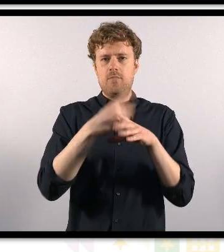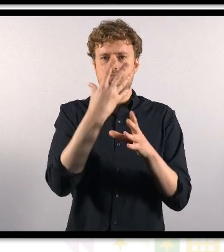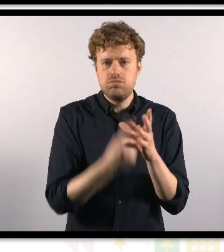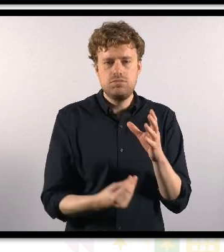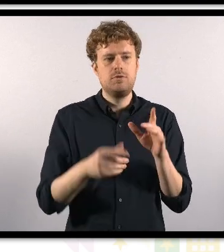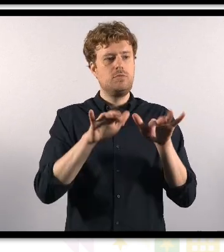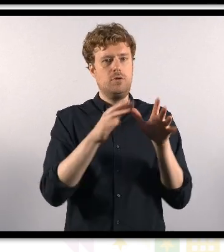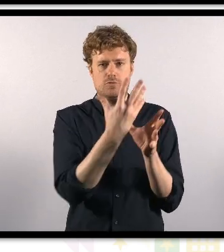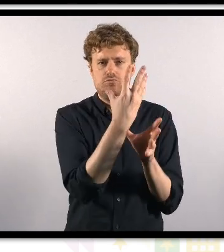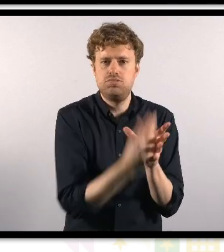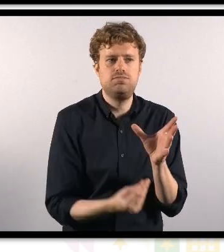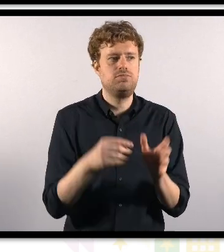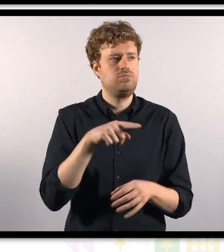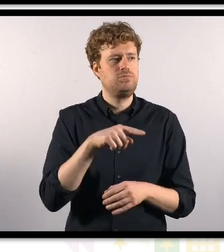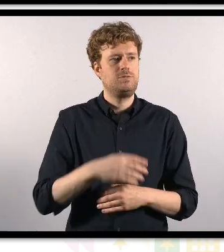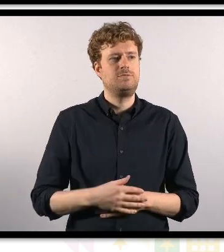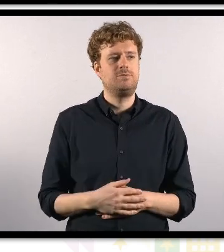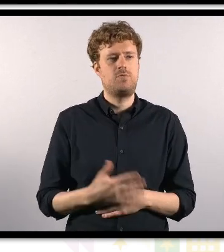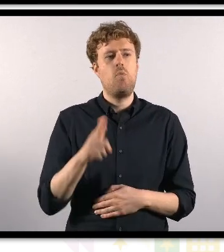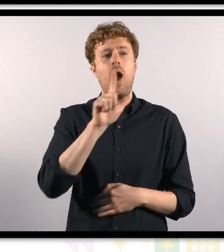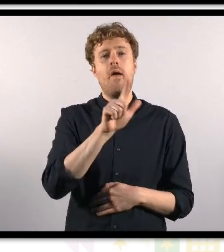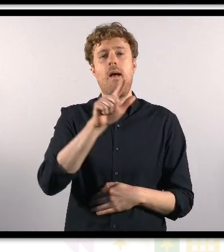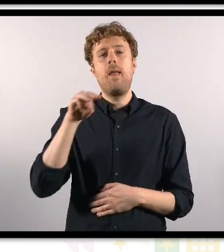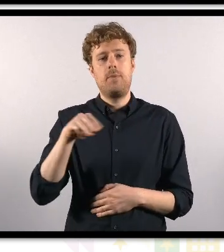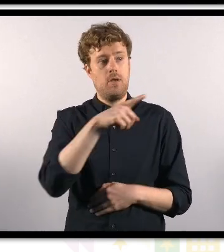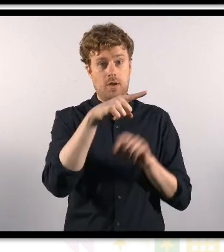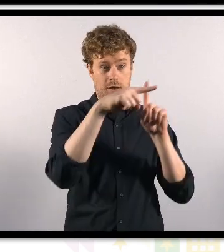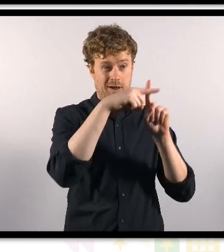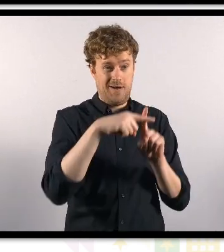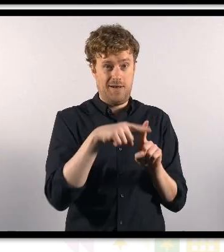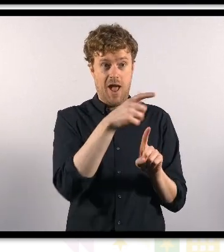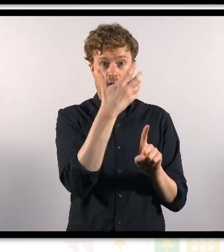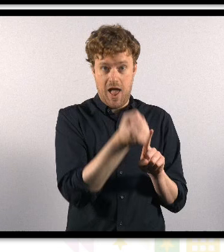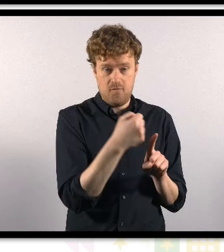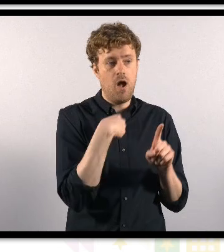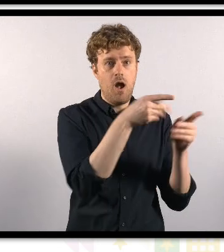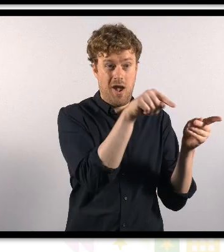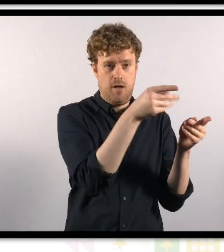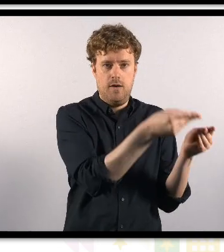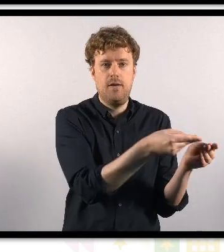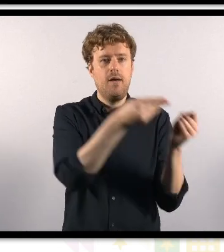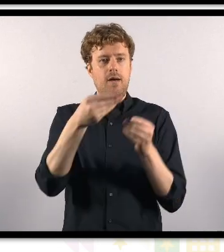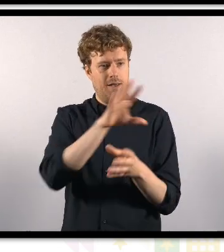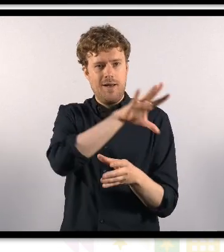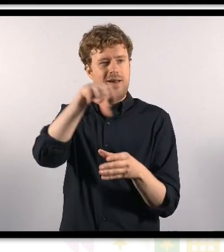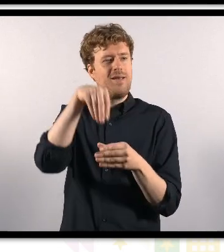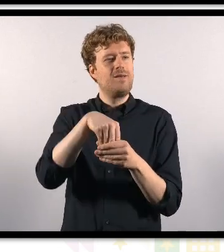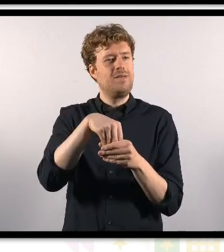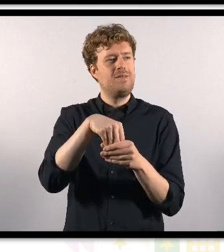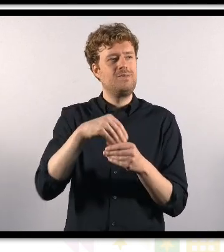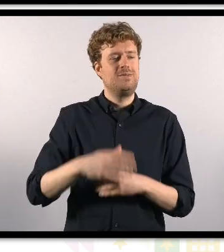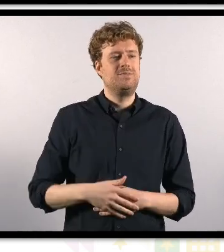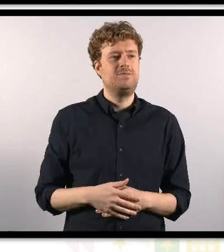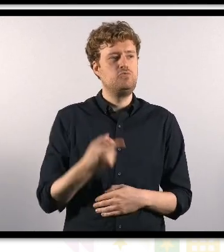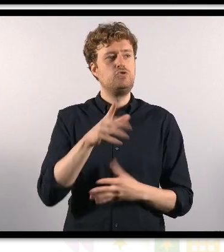Another thing that we ended up doing is we dictionary encoded everything. So it's not going to be service name equal to checkout. It's just